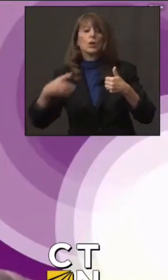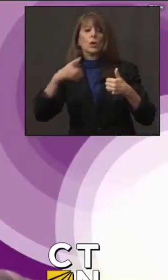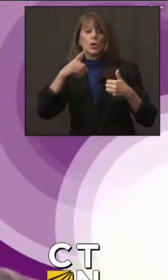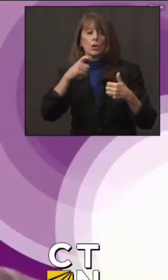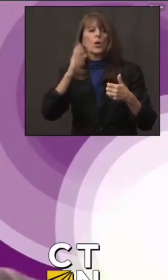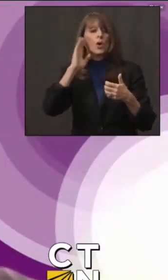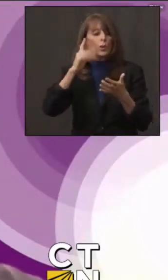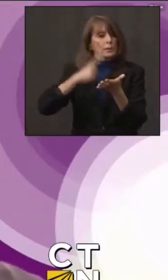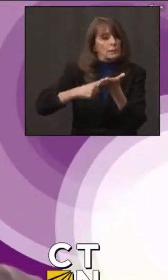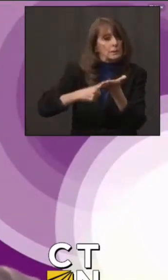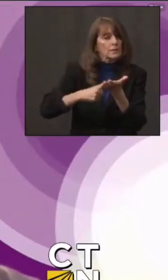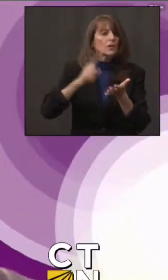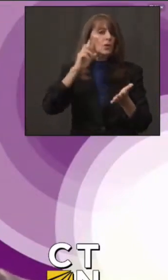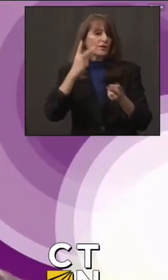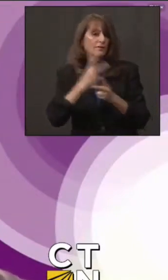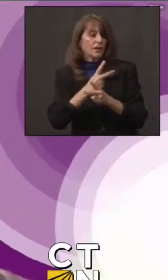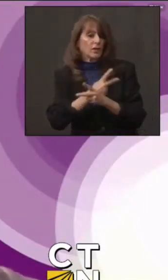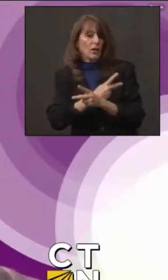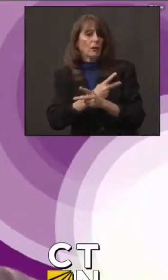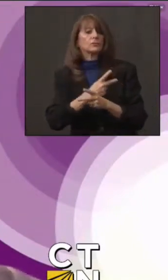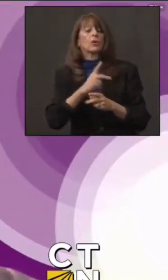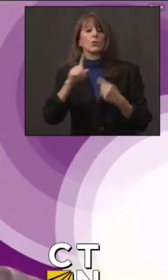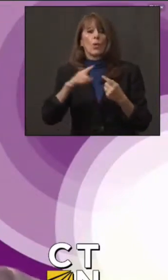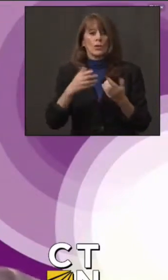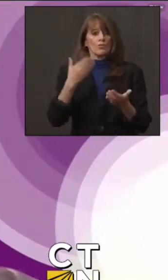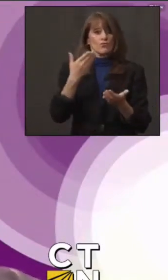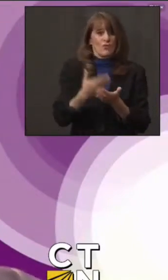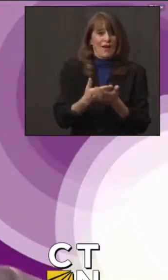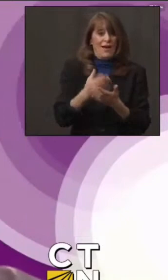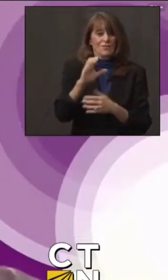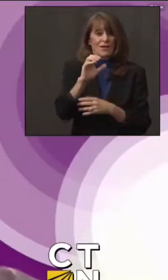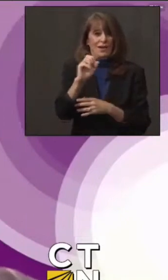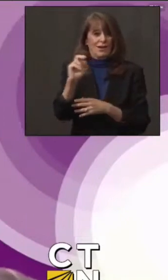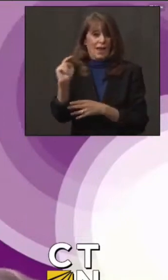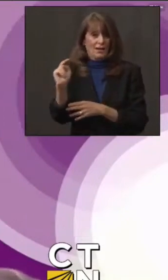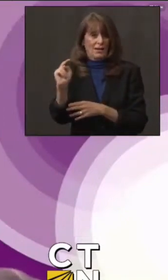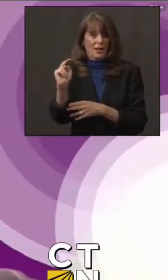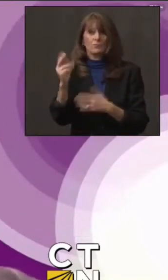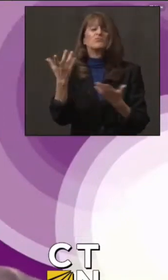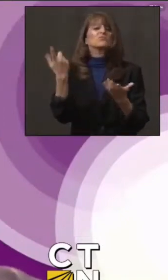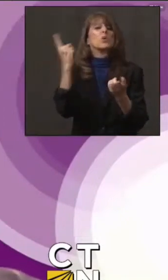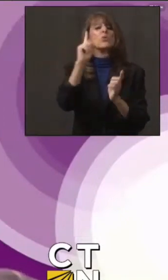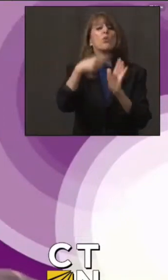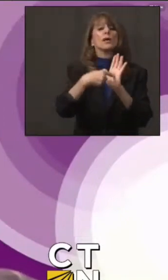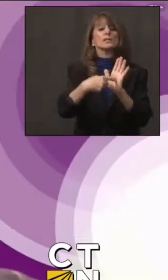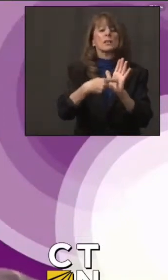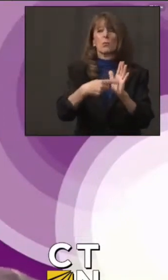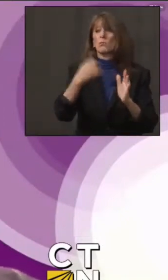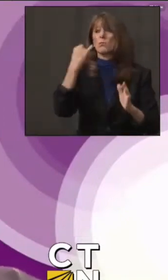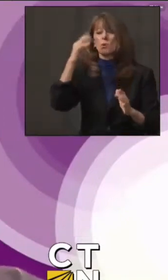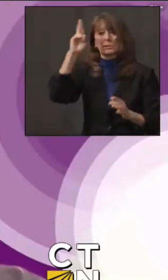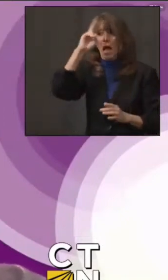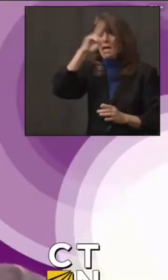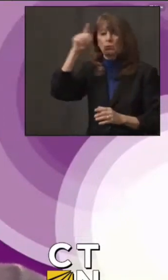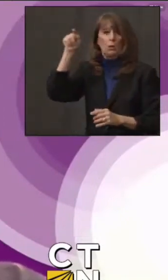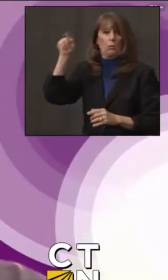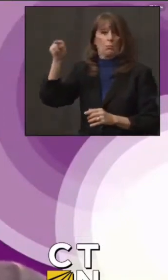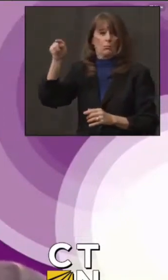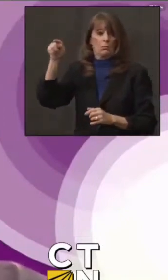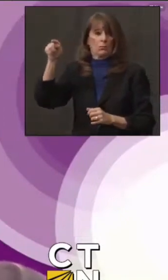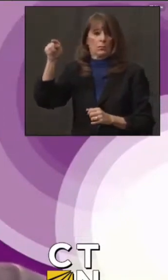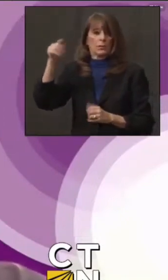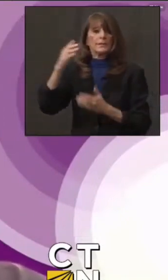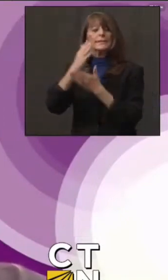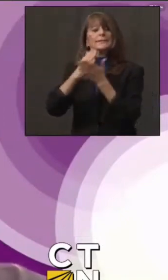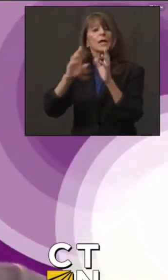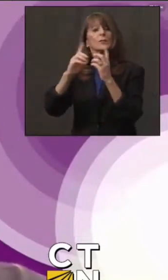will be by the time the vaccine reaches Connecticut. We're looking, let's say, within the hospital, for example. Within the hospital, there are certain